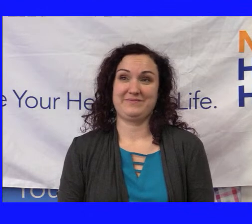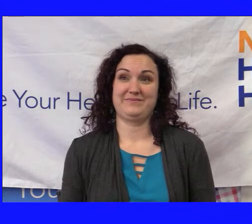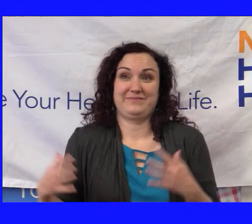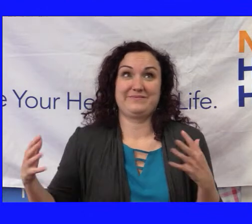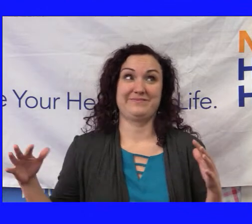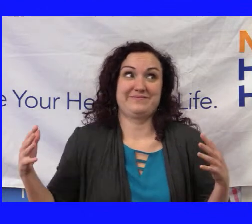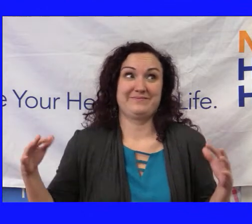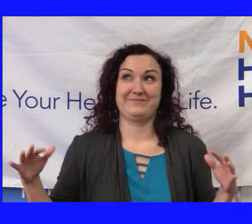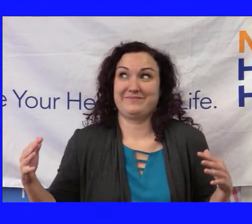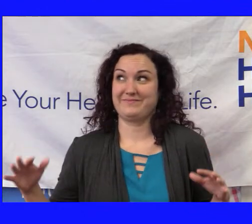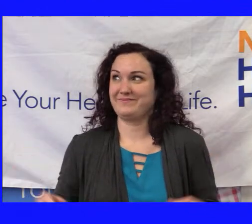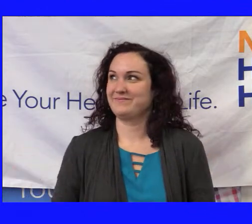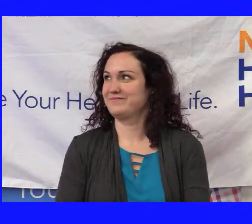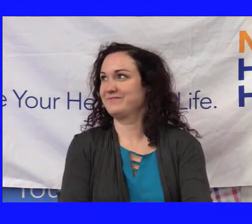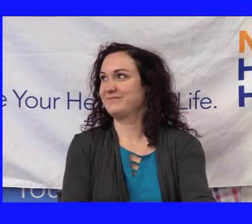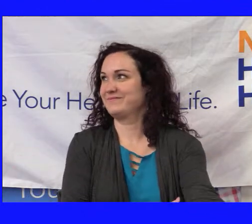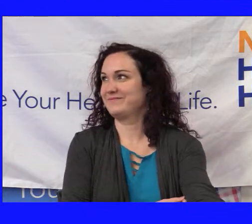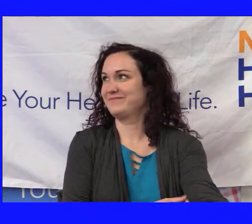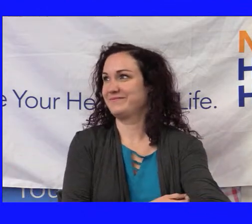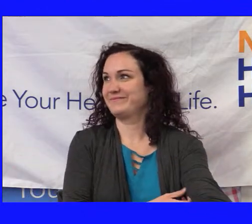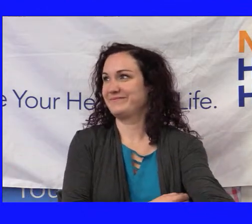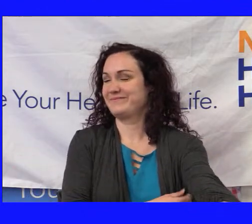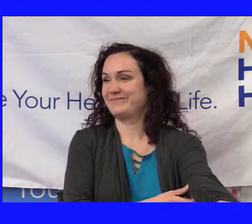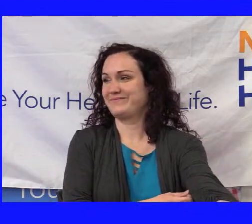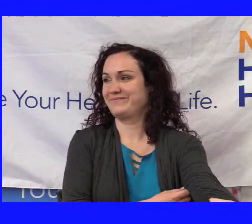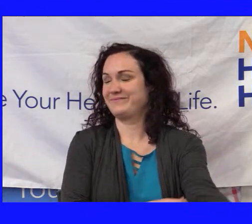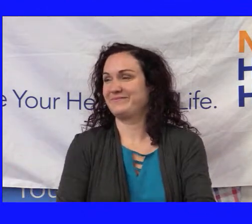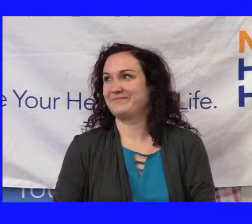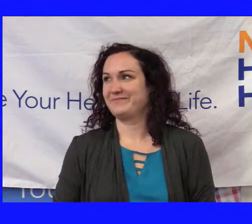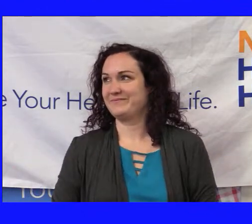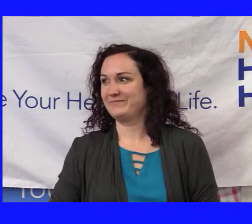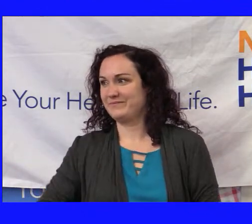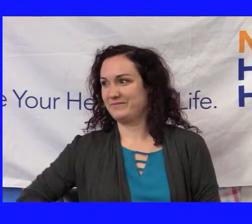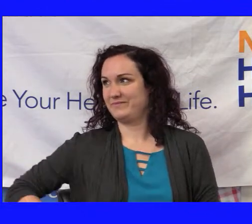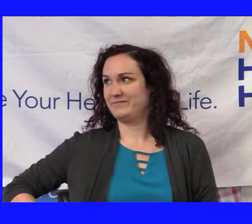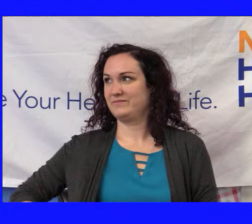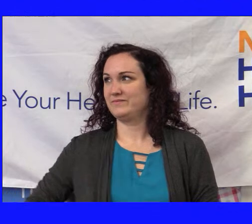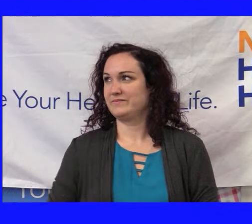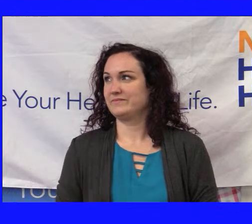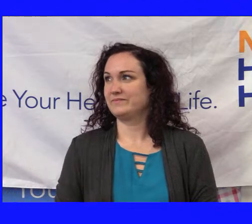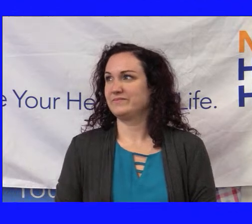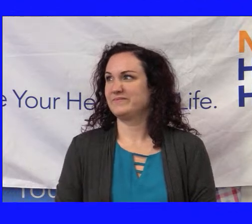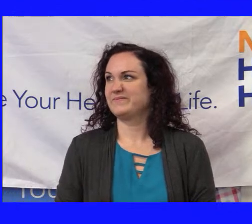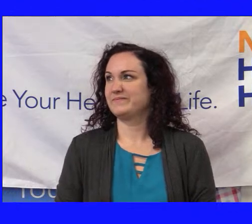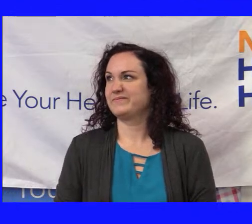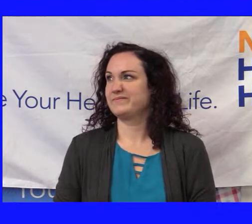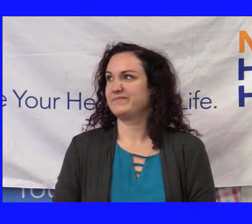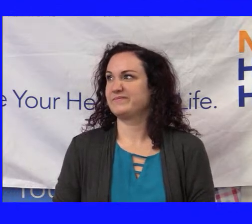I'm here relief from those of you who've been in pain and torture from this morning.